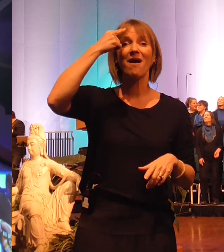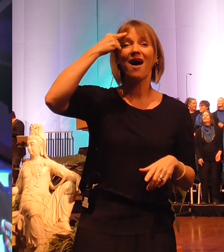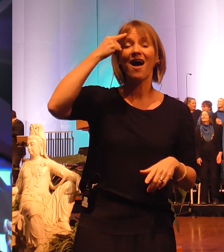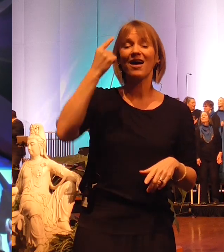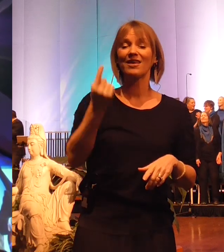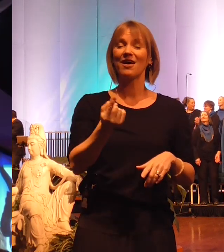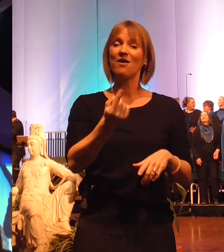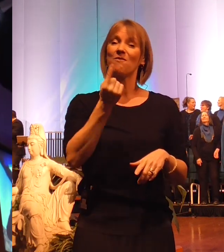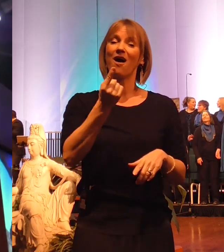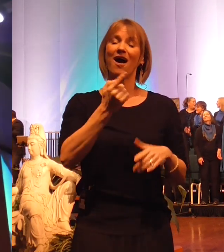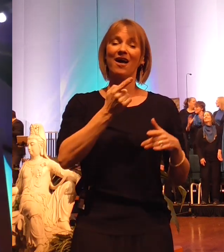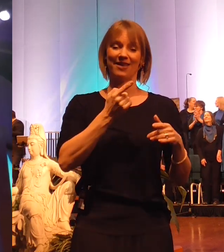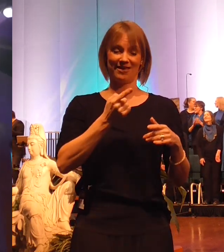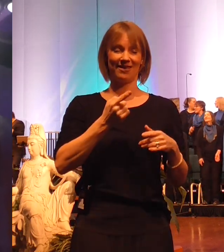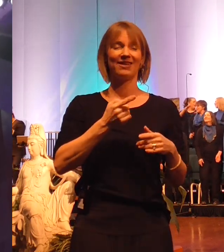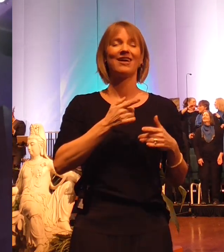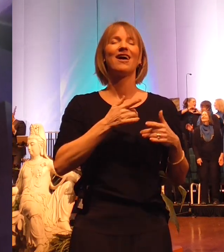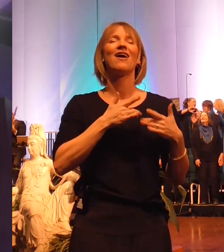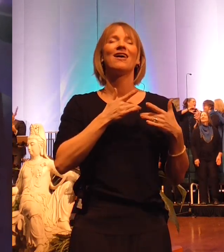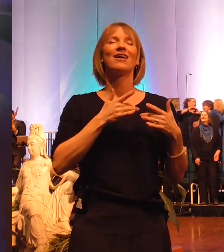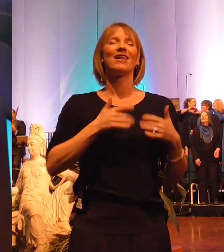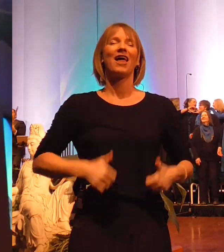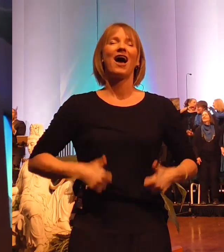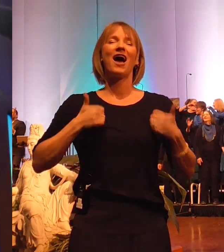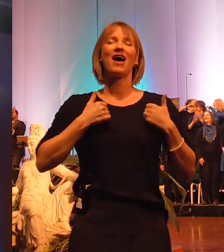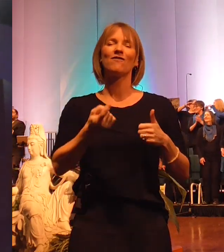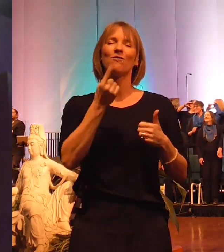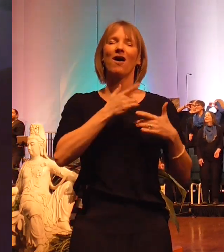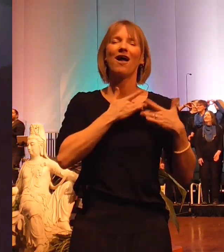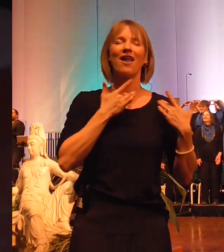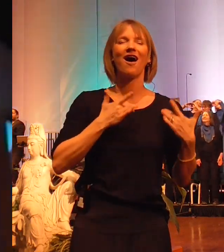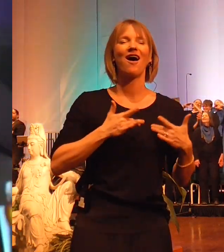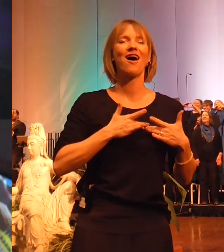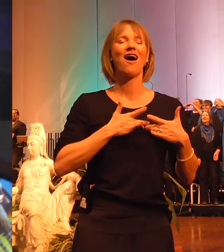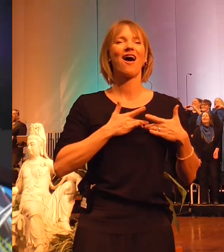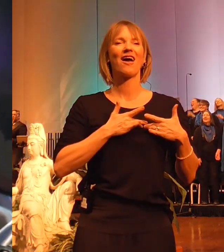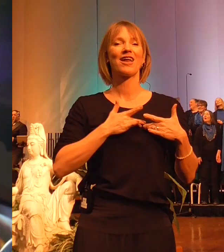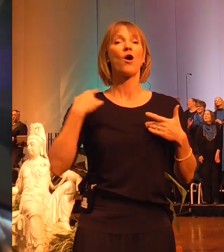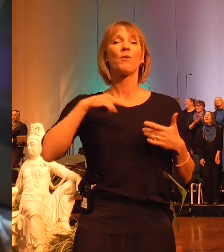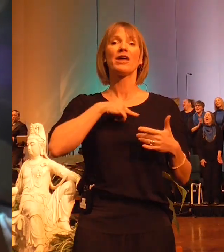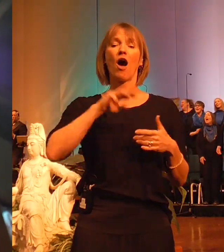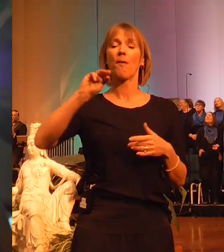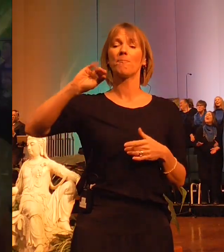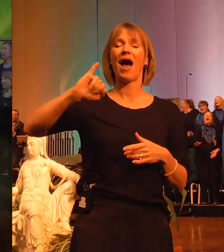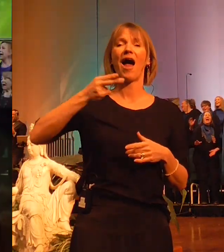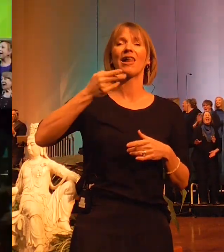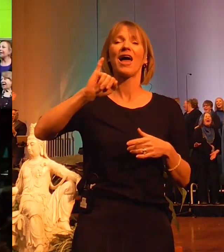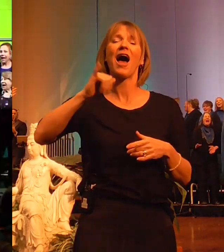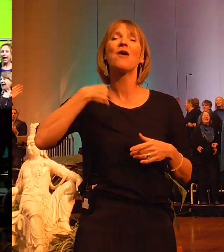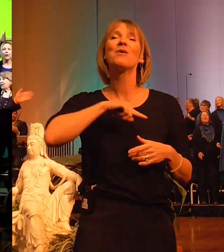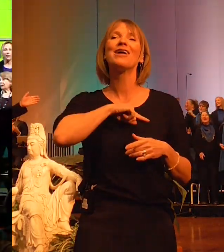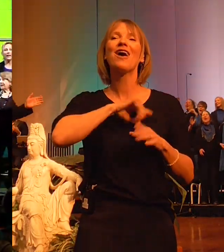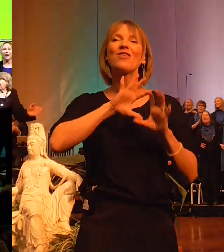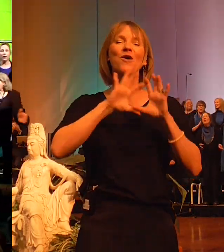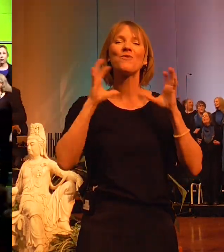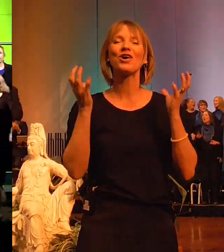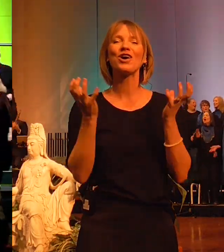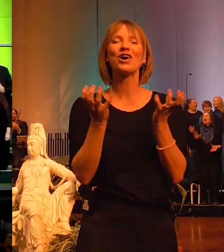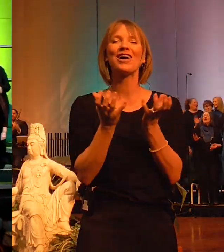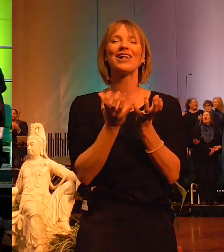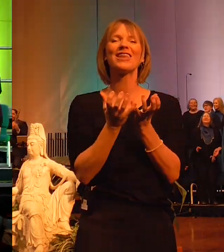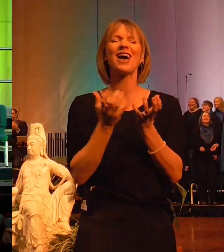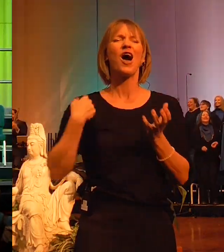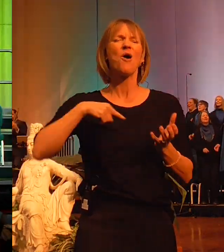mind, one life, one heart. Here we go. We are Mile High, we are